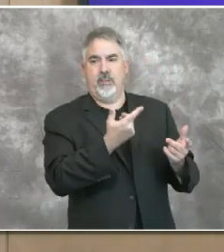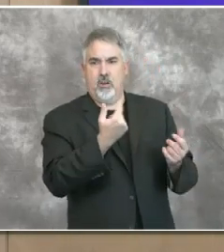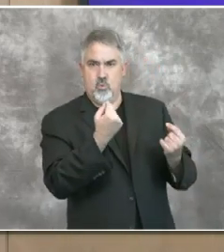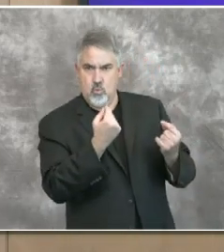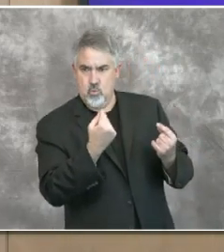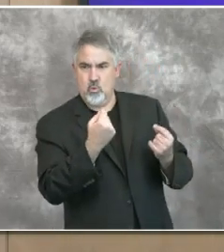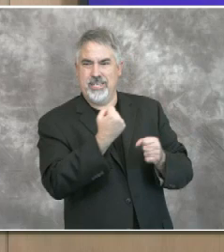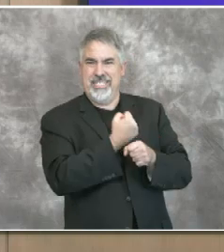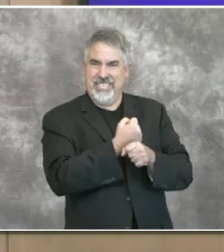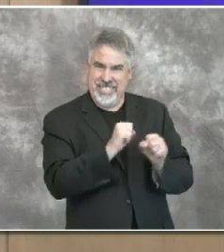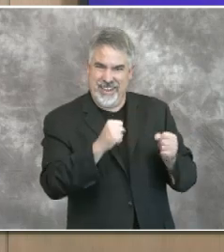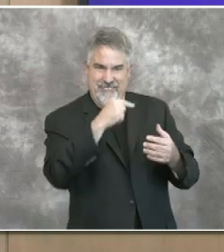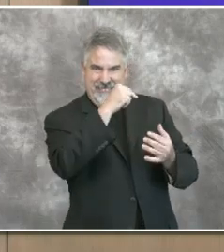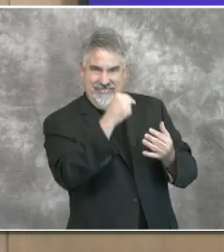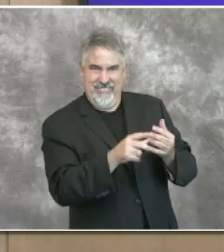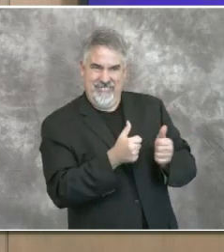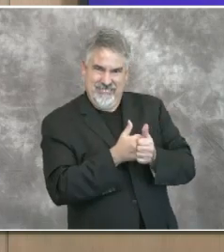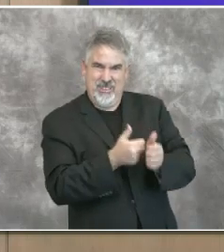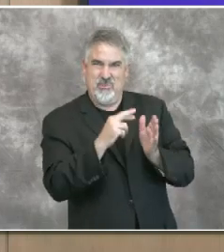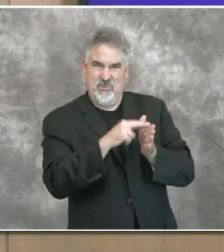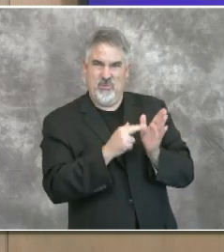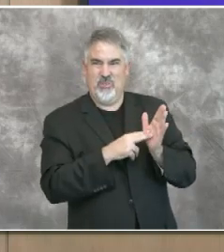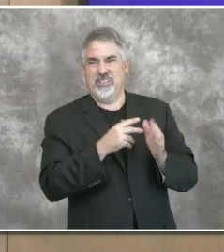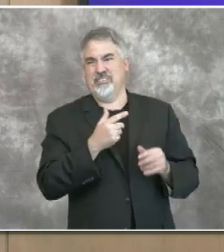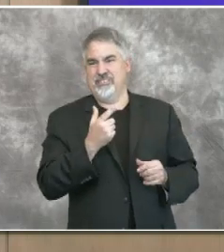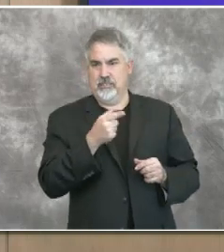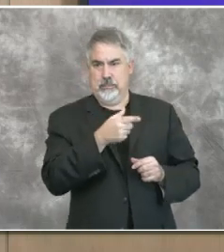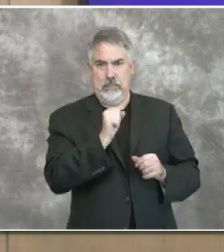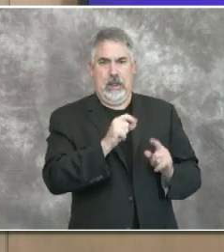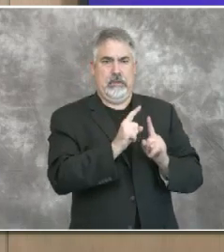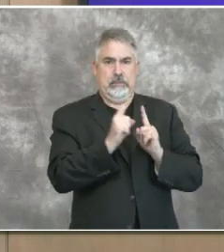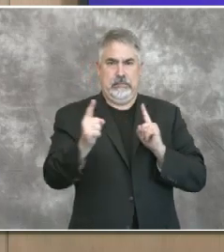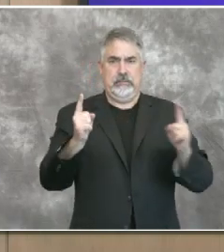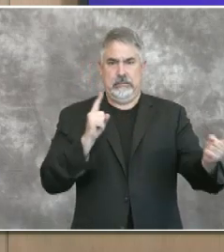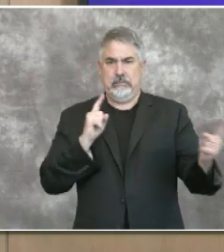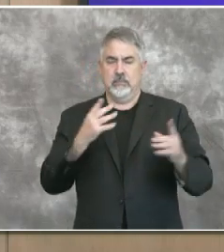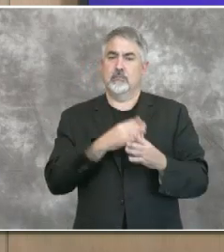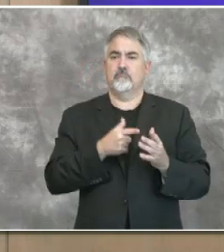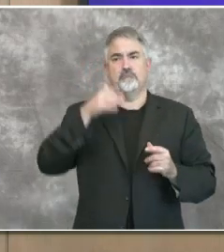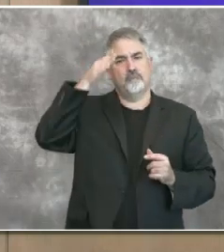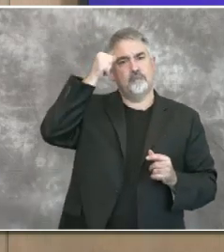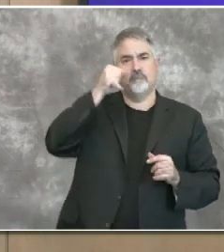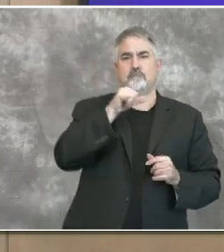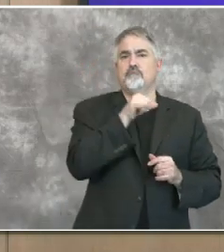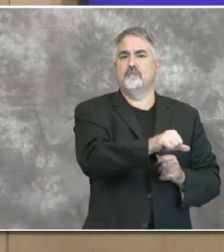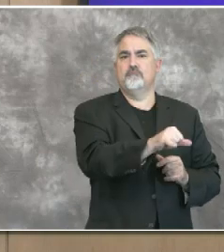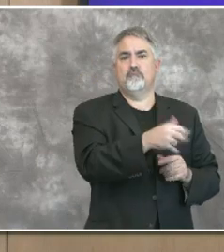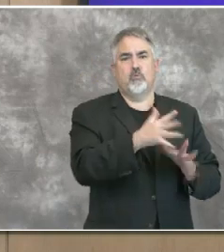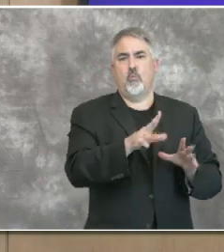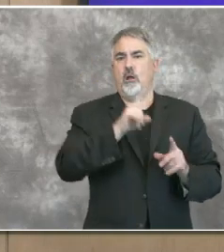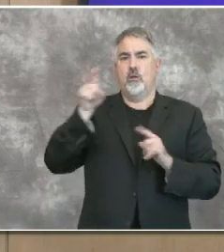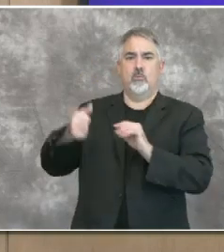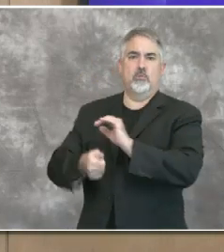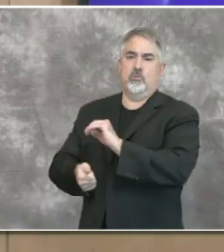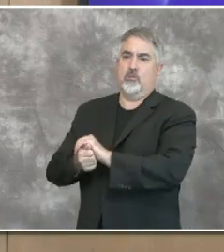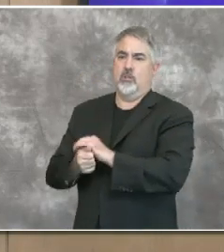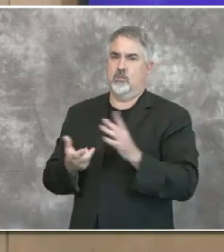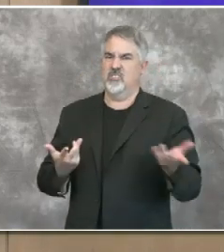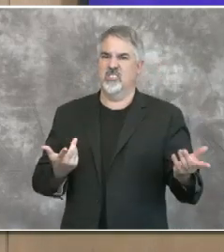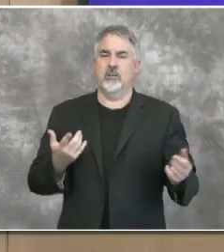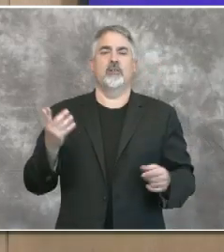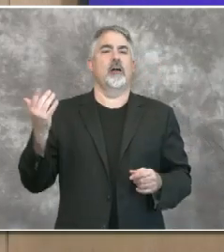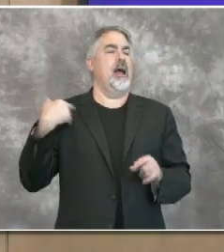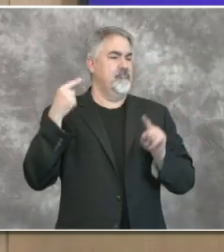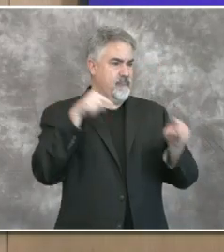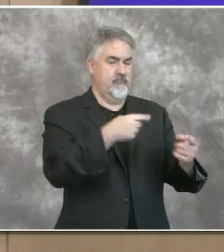distancing, that ensures access to healthcare screenings and screenings for symptoms, ensures access not only to basic